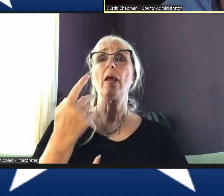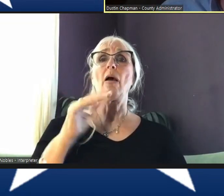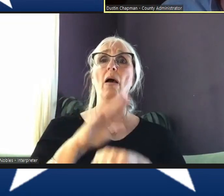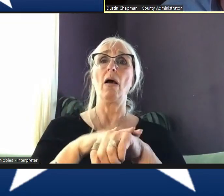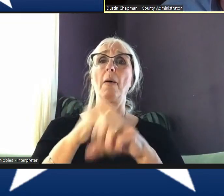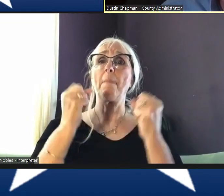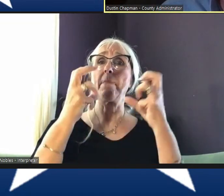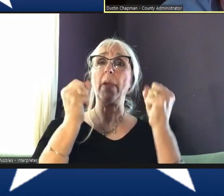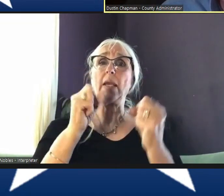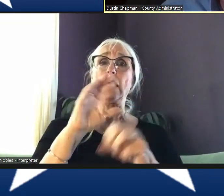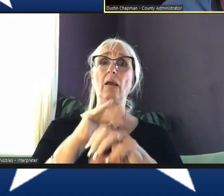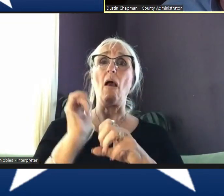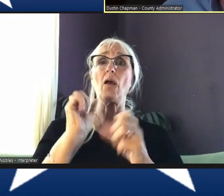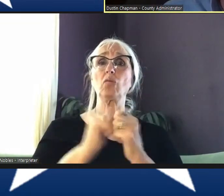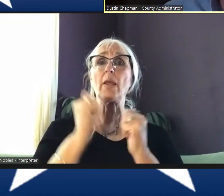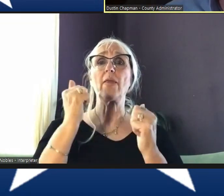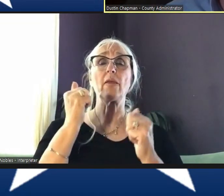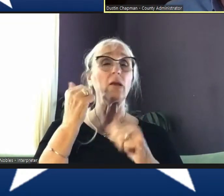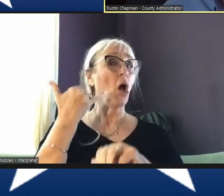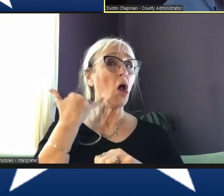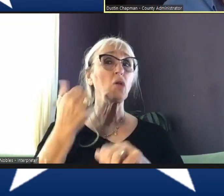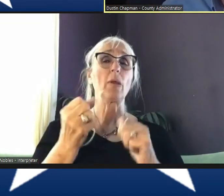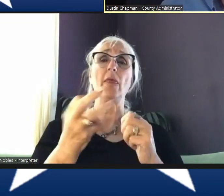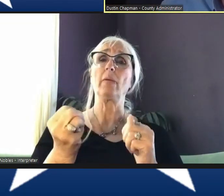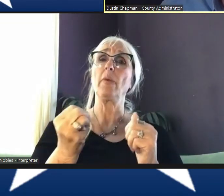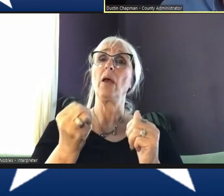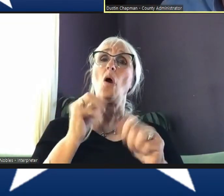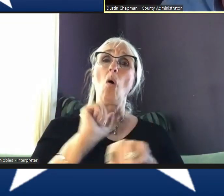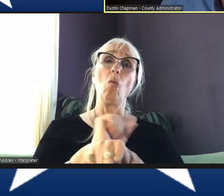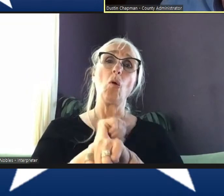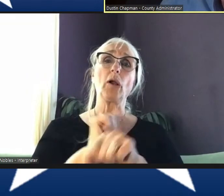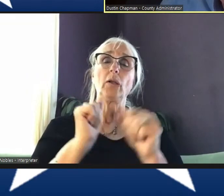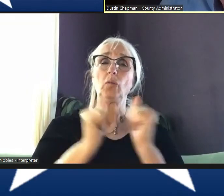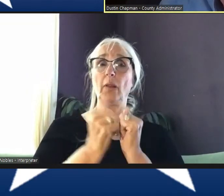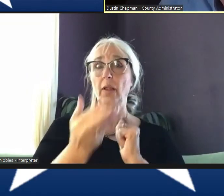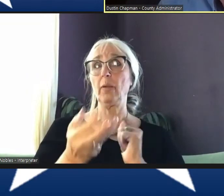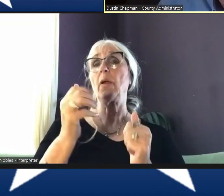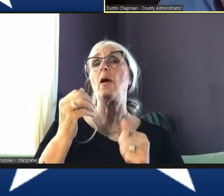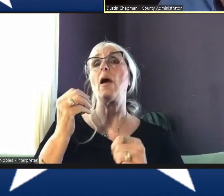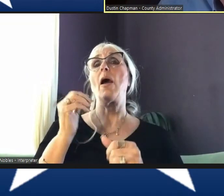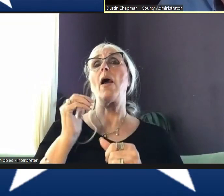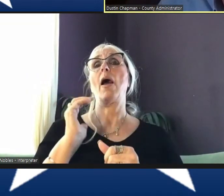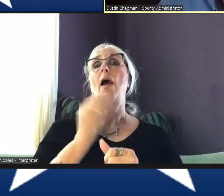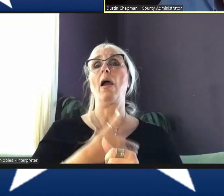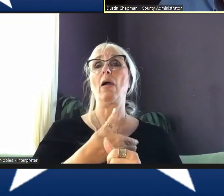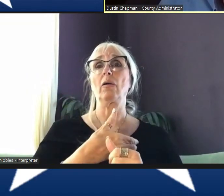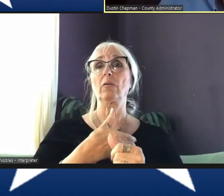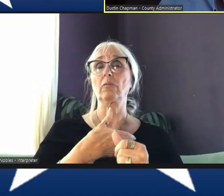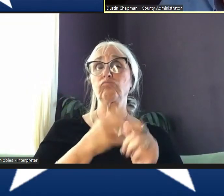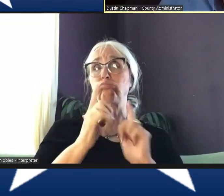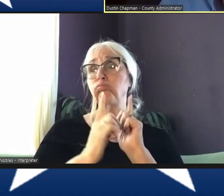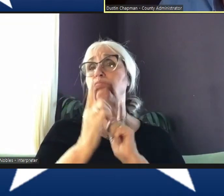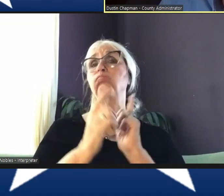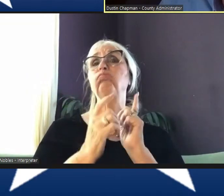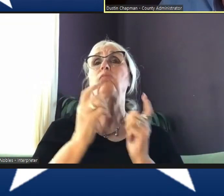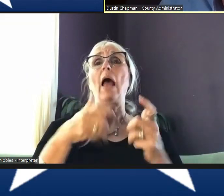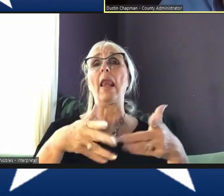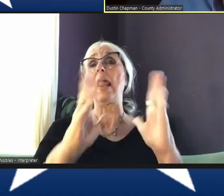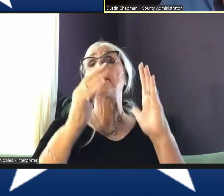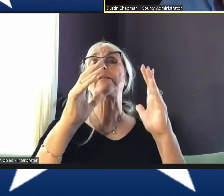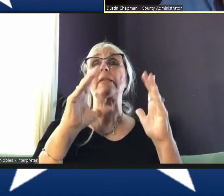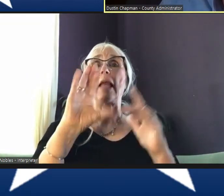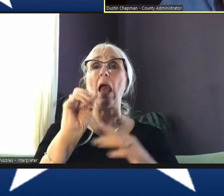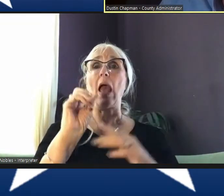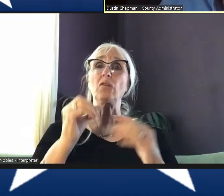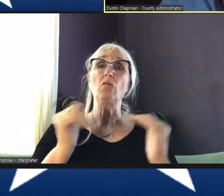calls with EOAC last week working through this. Our interlocal with them actually allows the county to advance funds